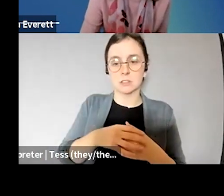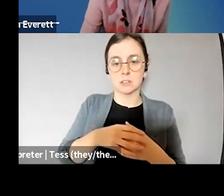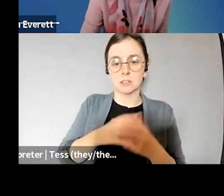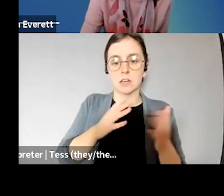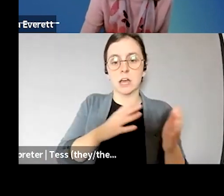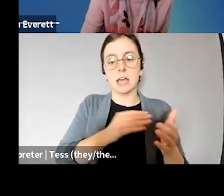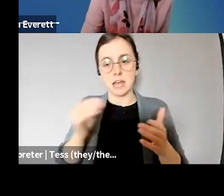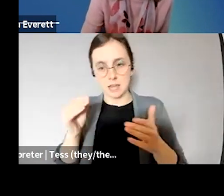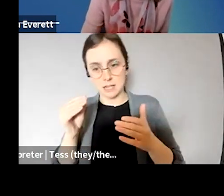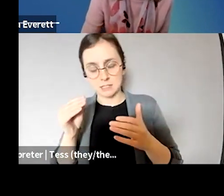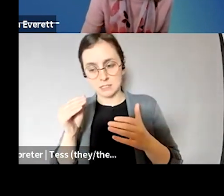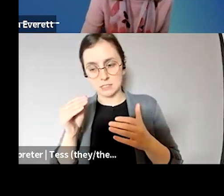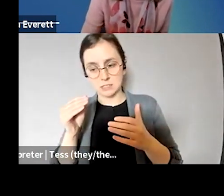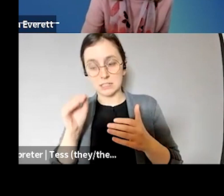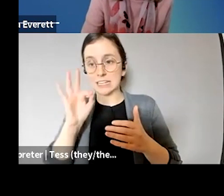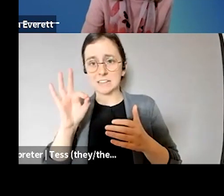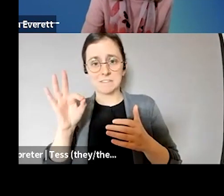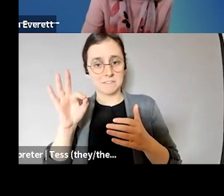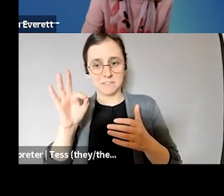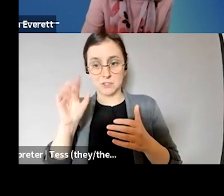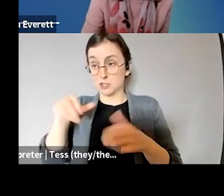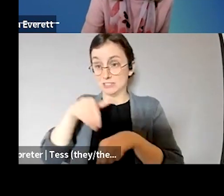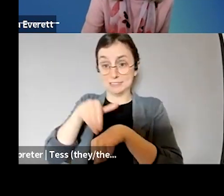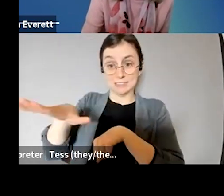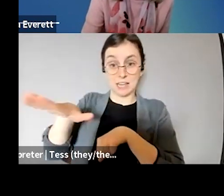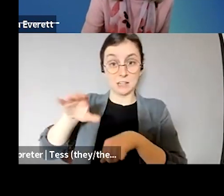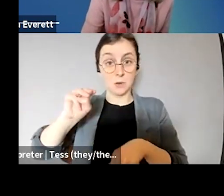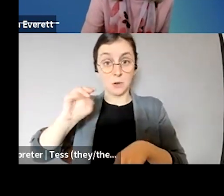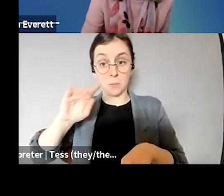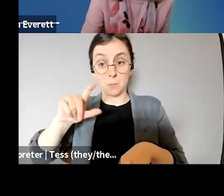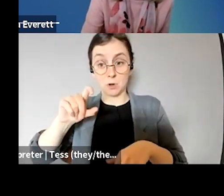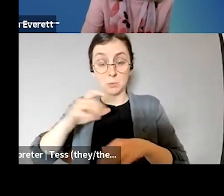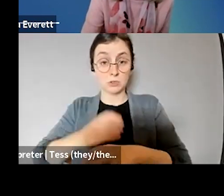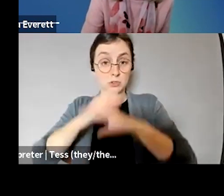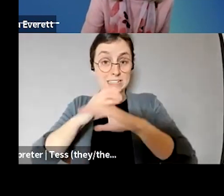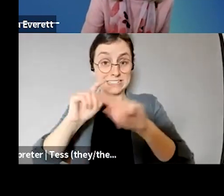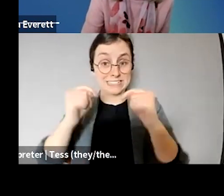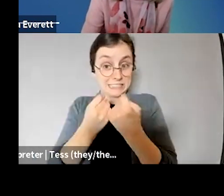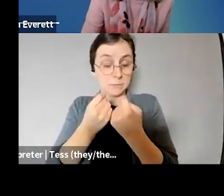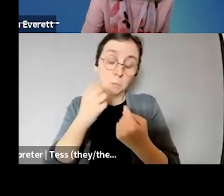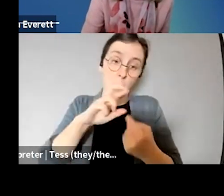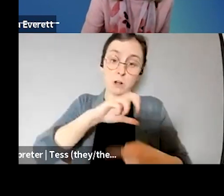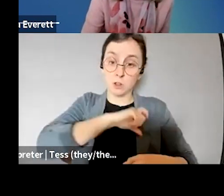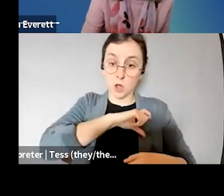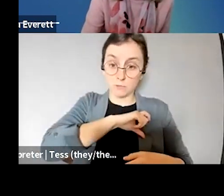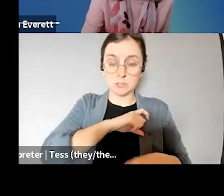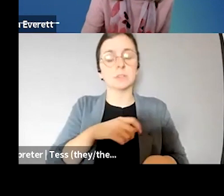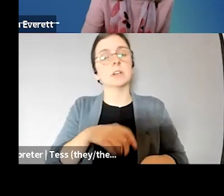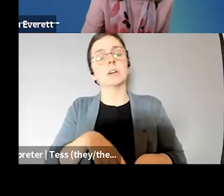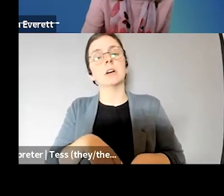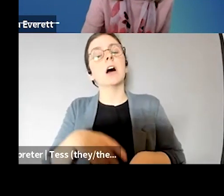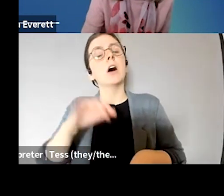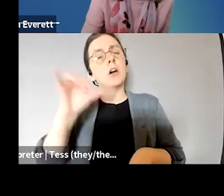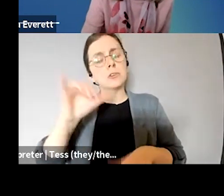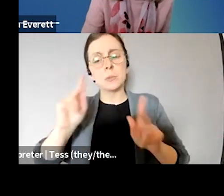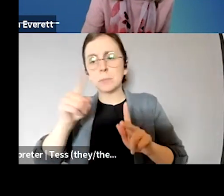whether or not to send out a mobile crisis team or law enforcement. But it's also important for those who might be reporters, mandated